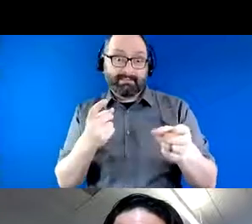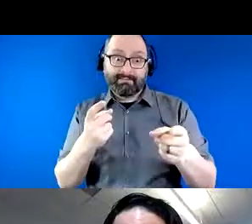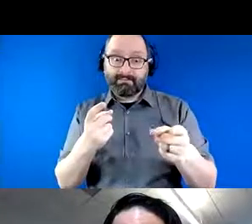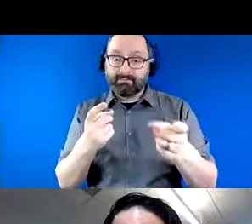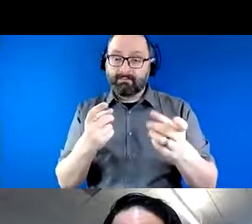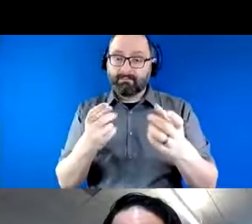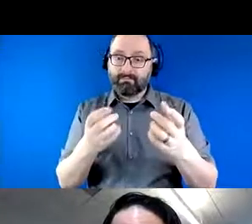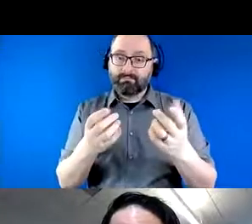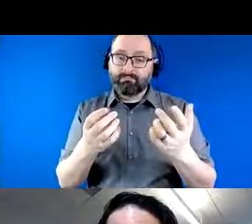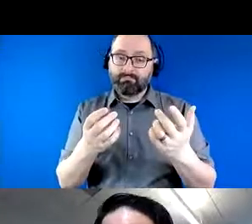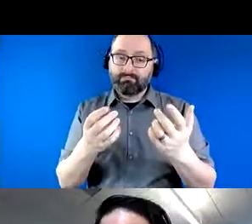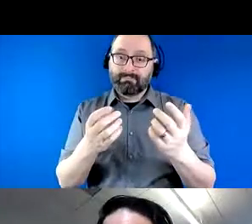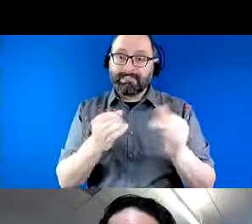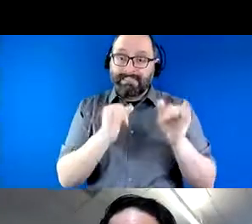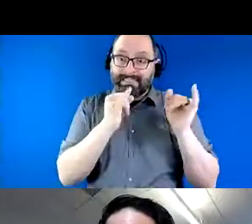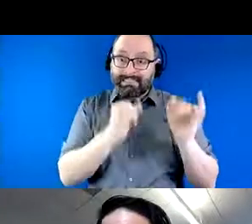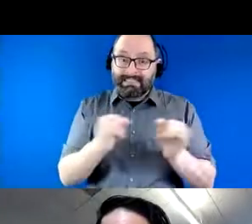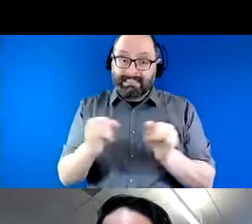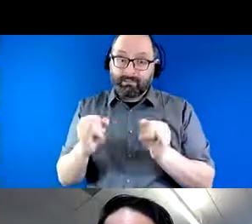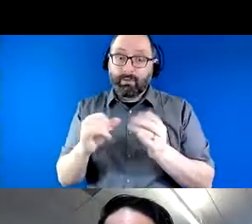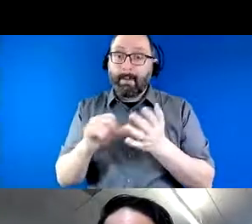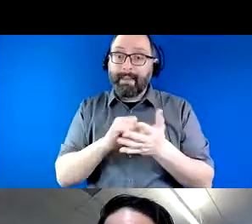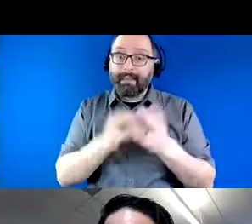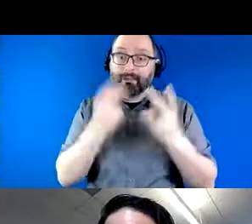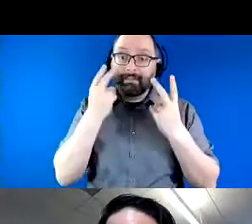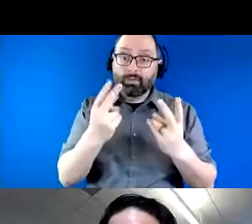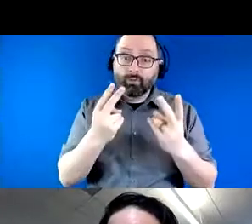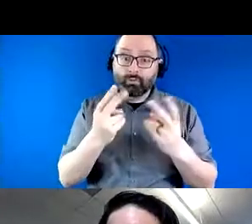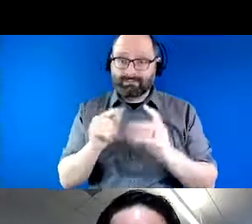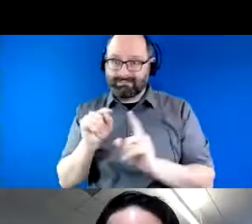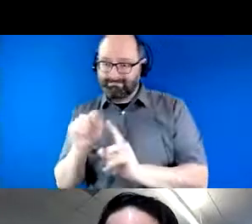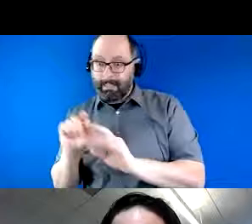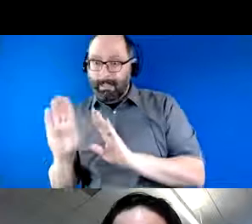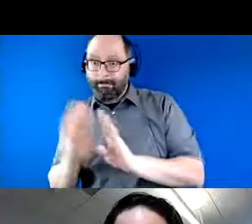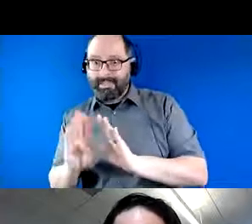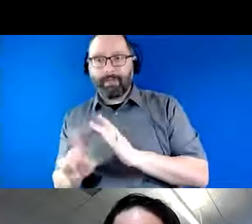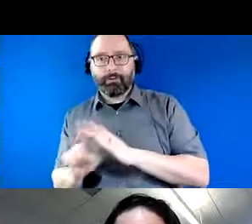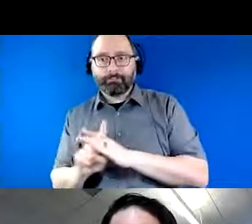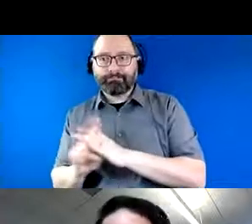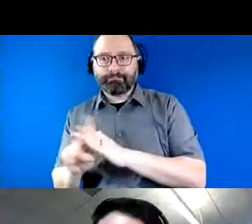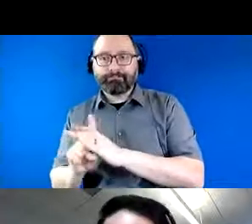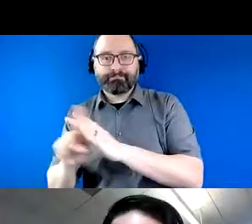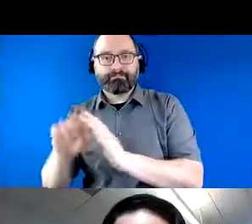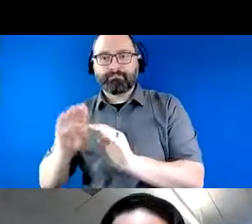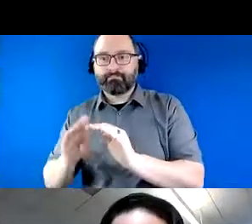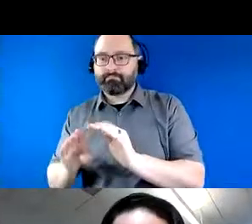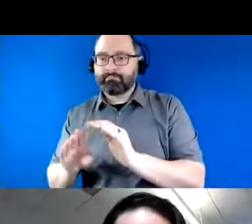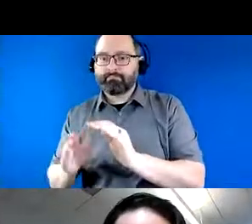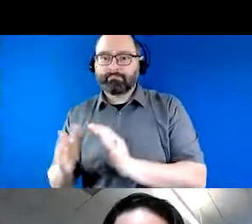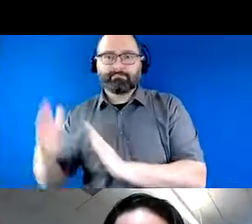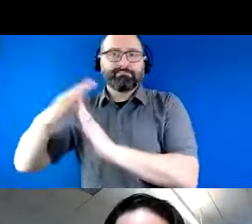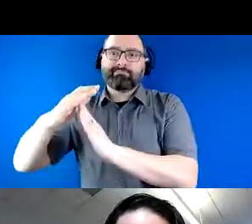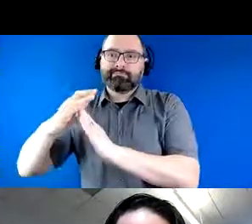the individual page views, behaviors by far exceed everything else.